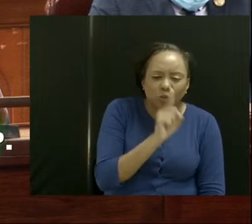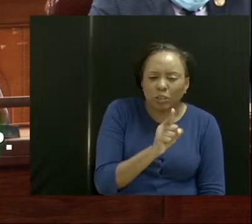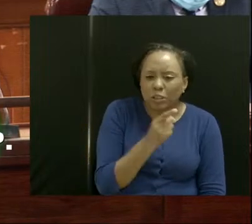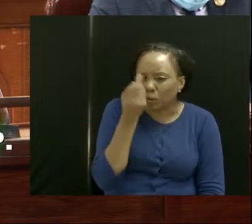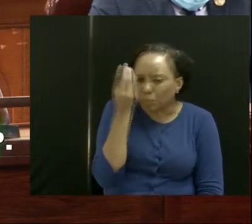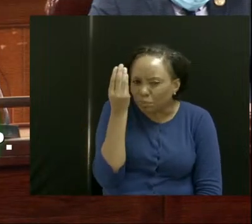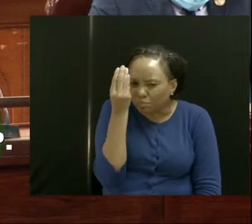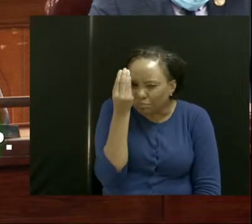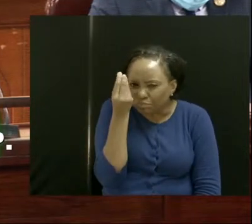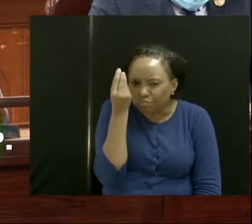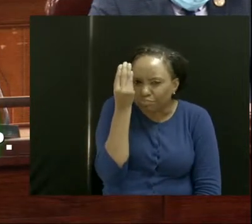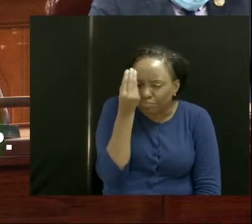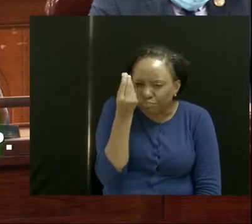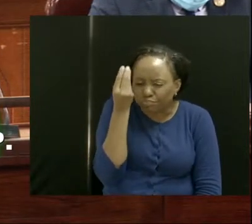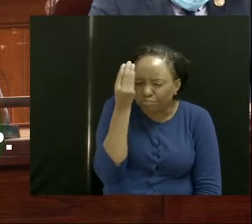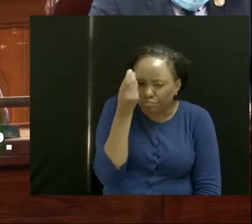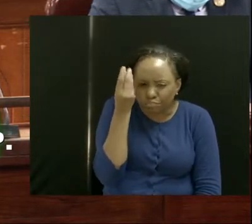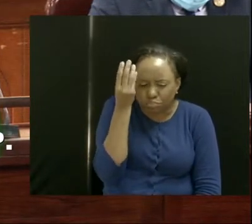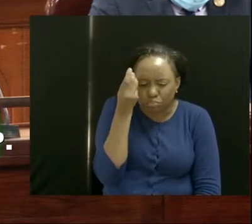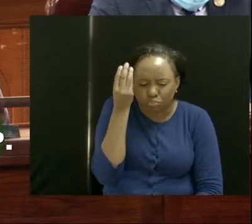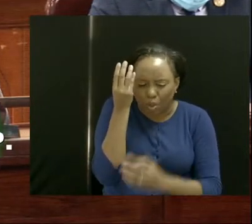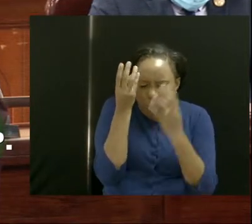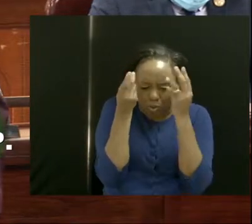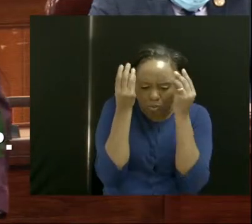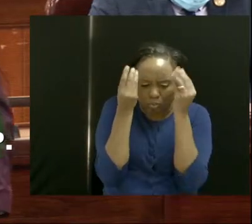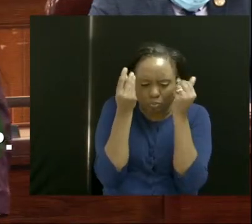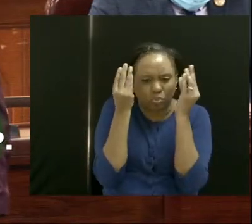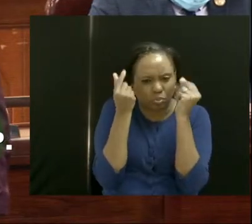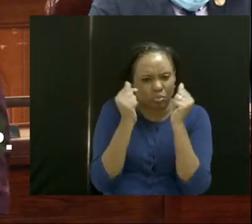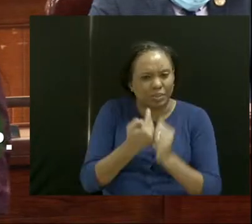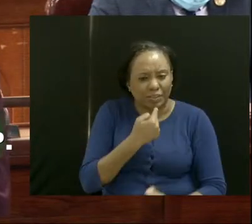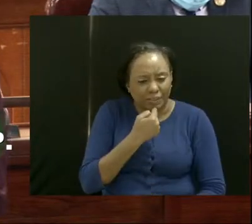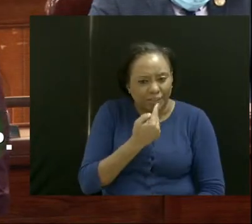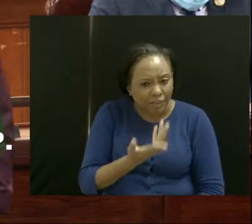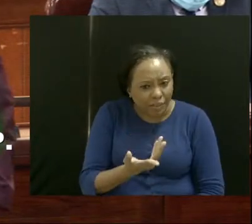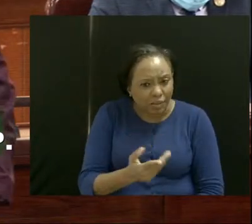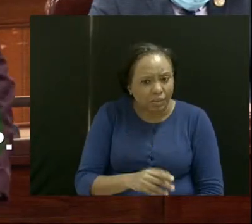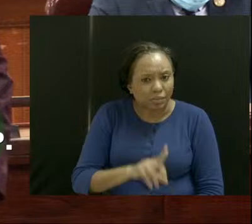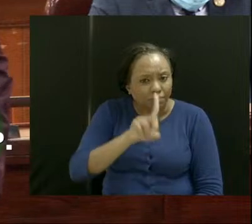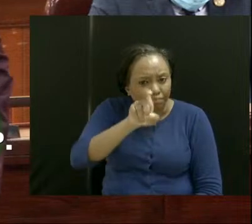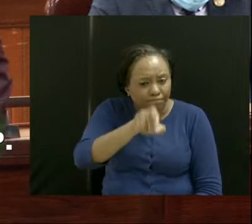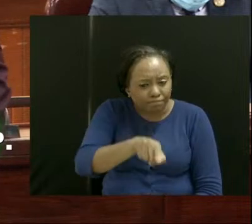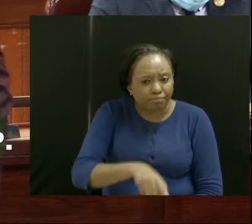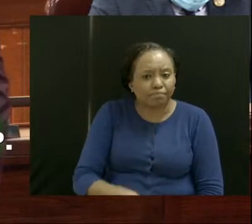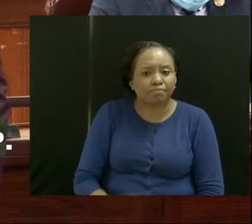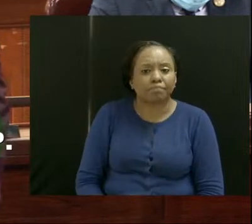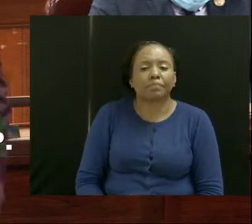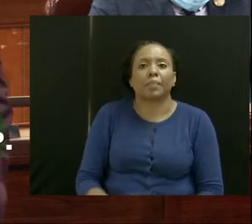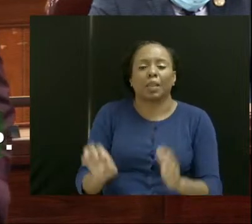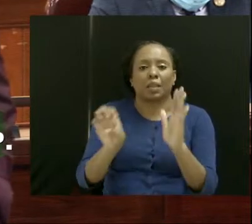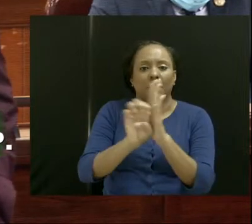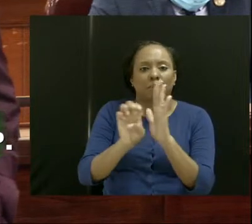those realities and what they imply. We are yet, Mr. Speaker, for instance, to